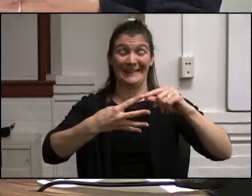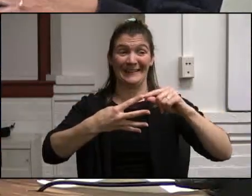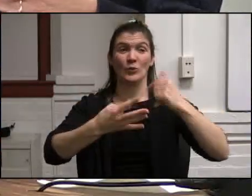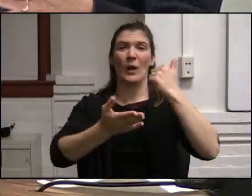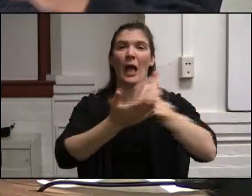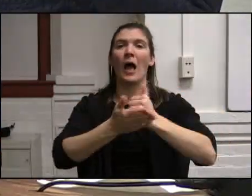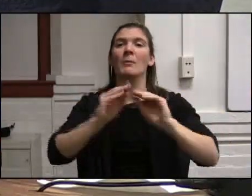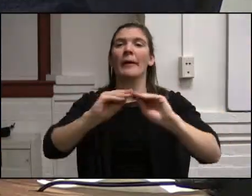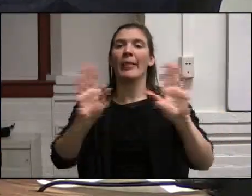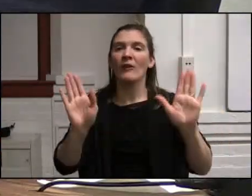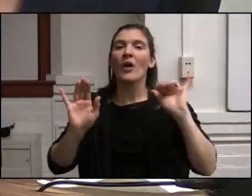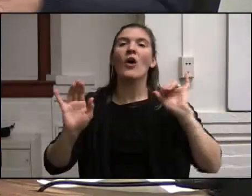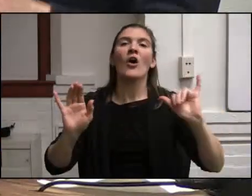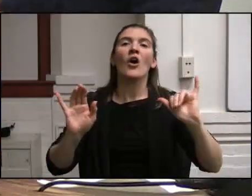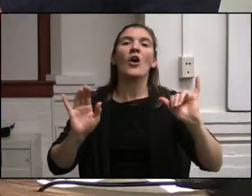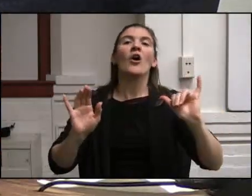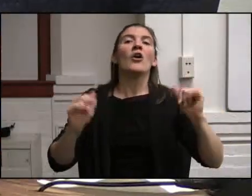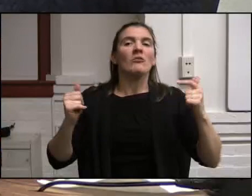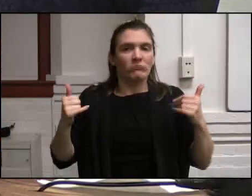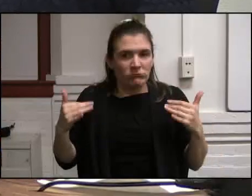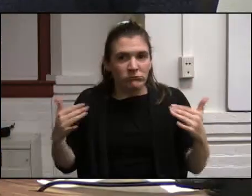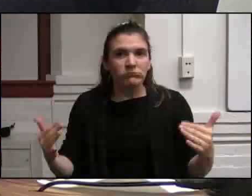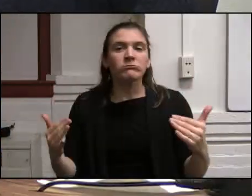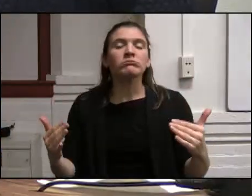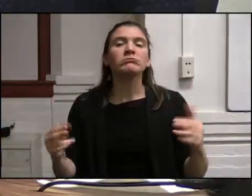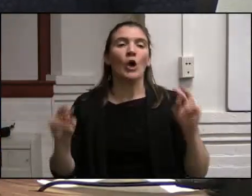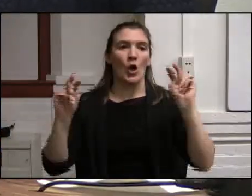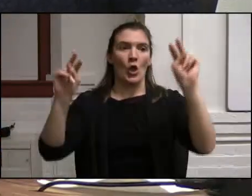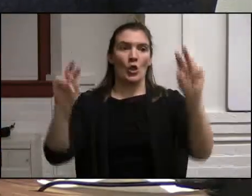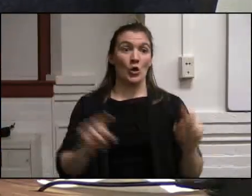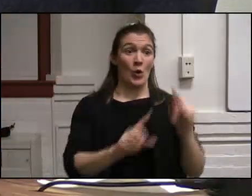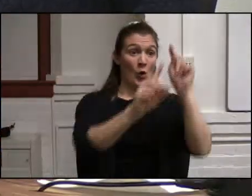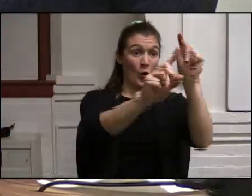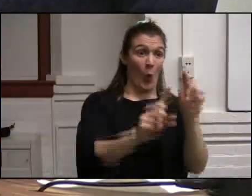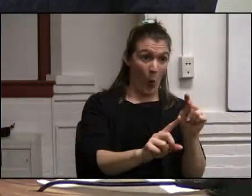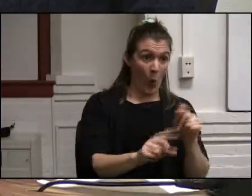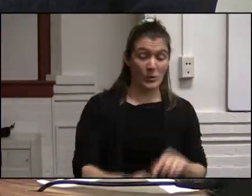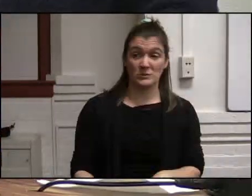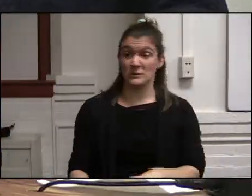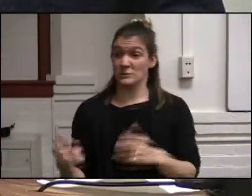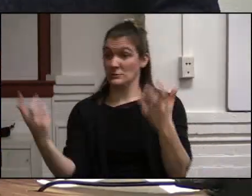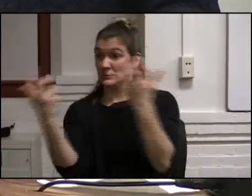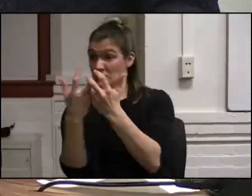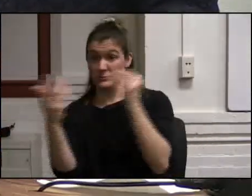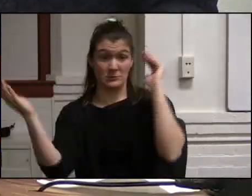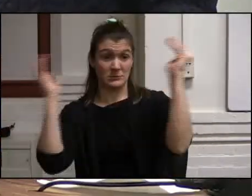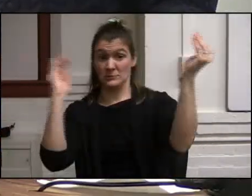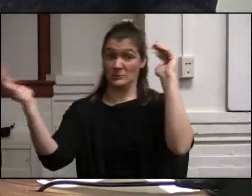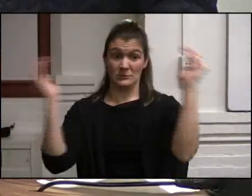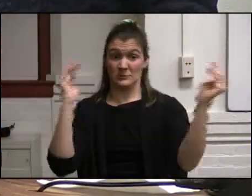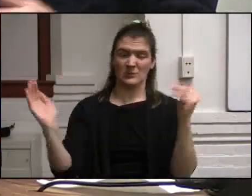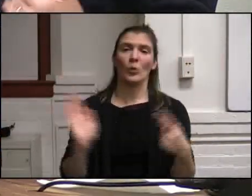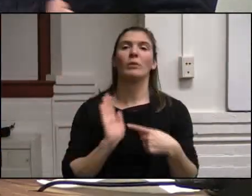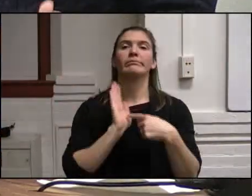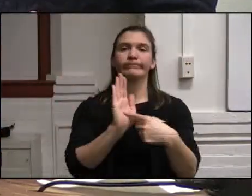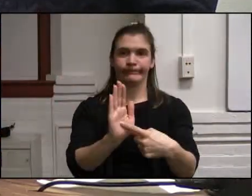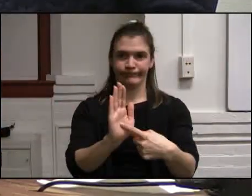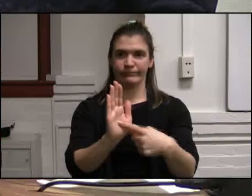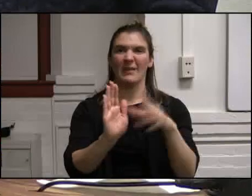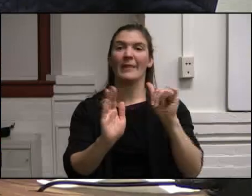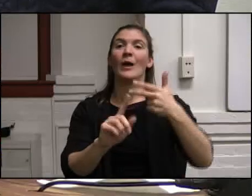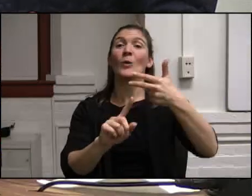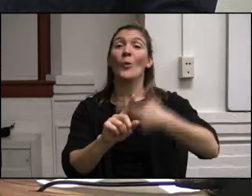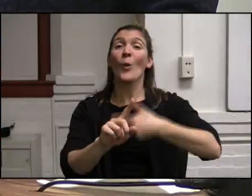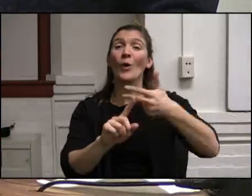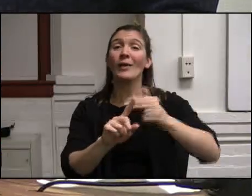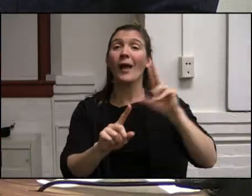make some choices about where you go from there in the further review of these other items, is we'll provide that quarterly update